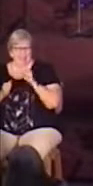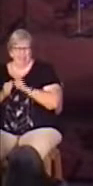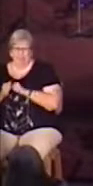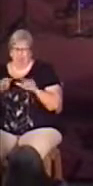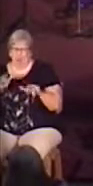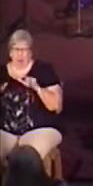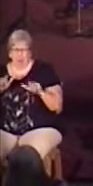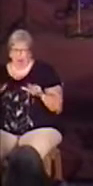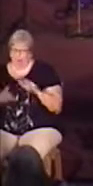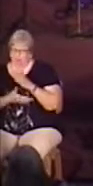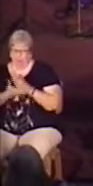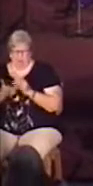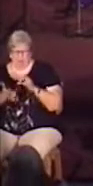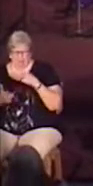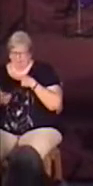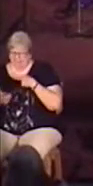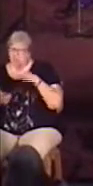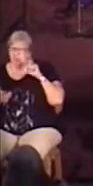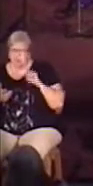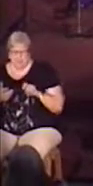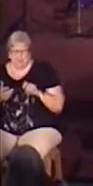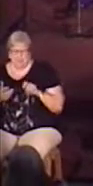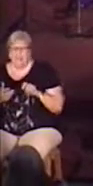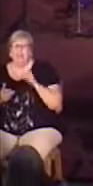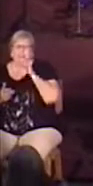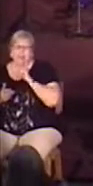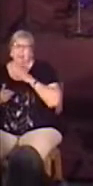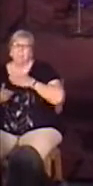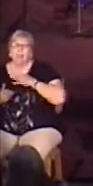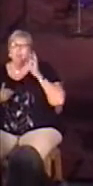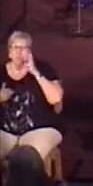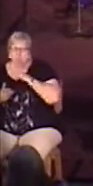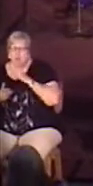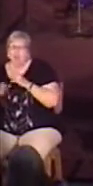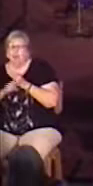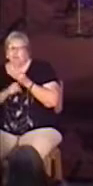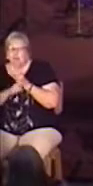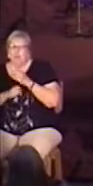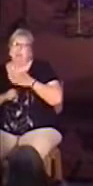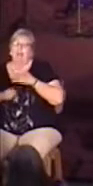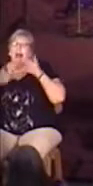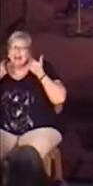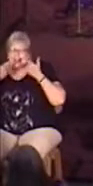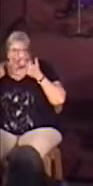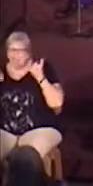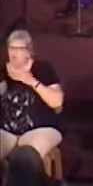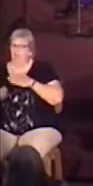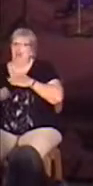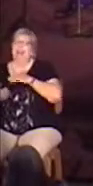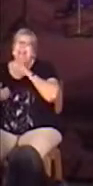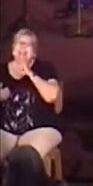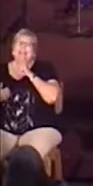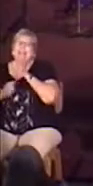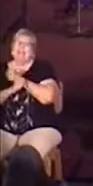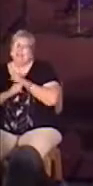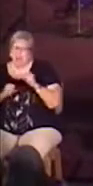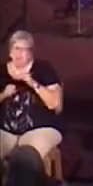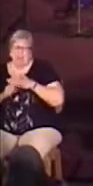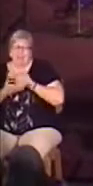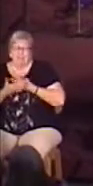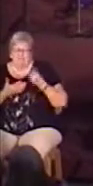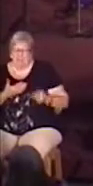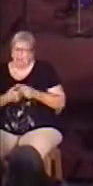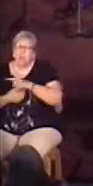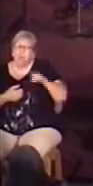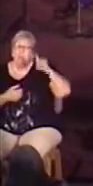of me. You've got to put up with my weird jokes and my cackling laugh and my insecurities and my failures.